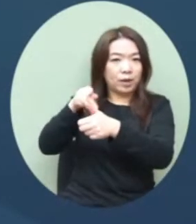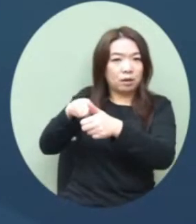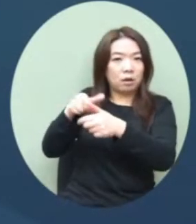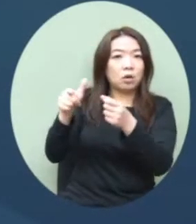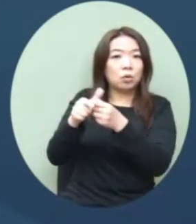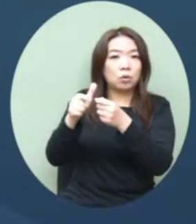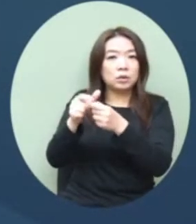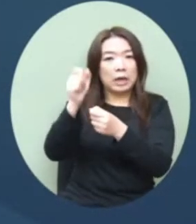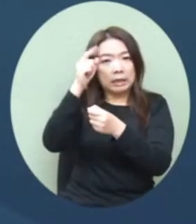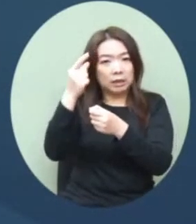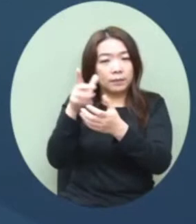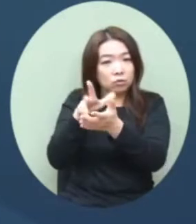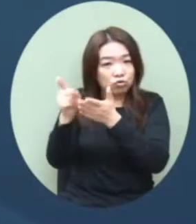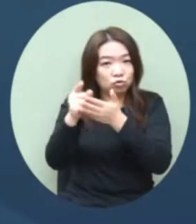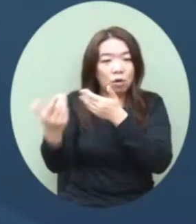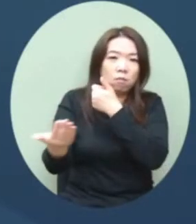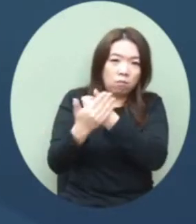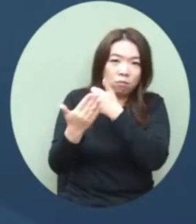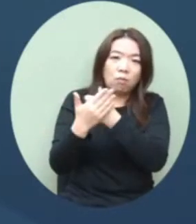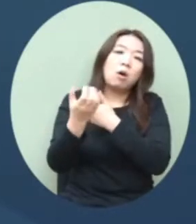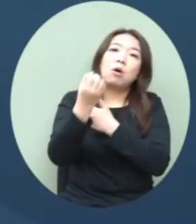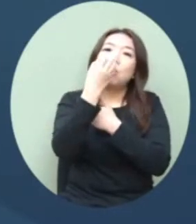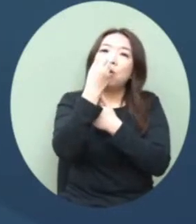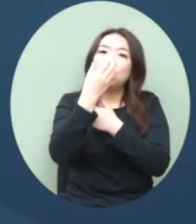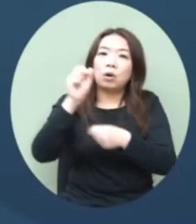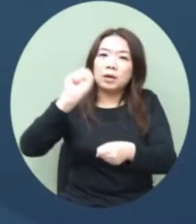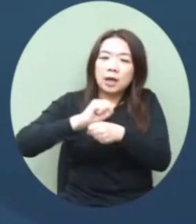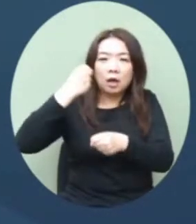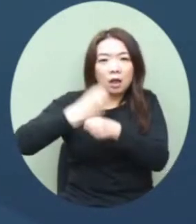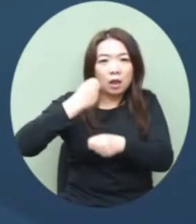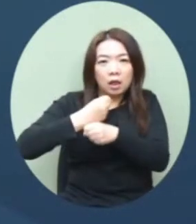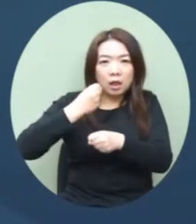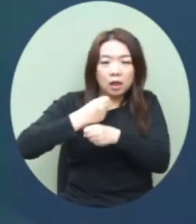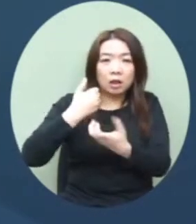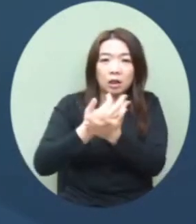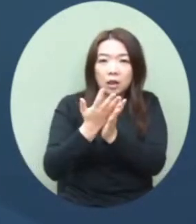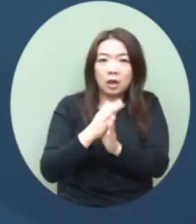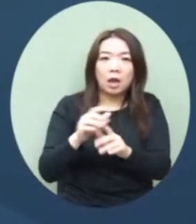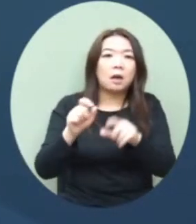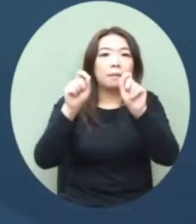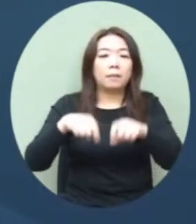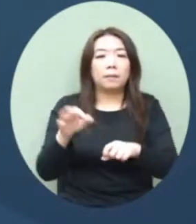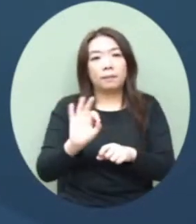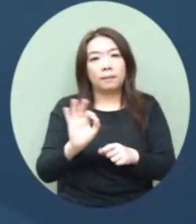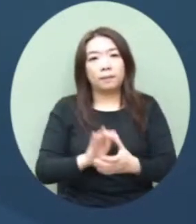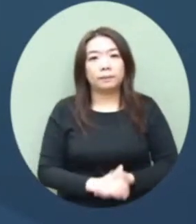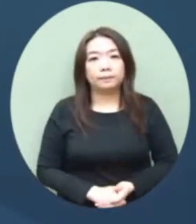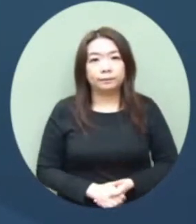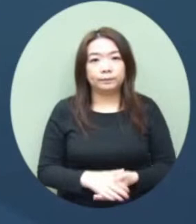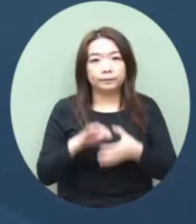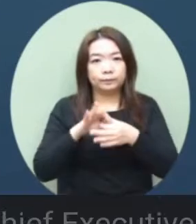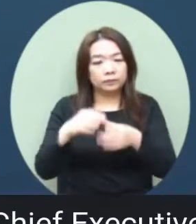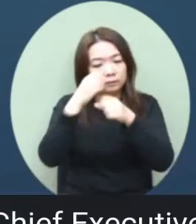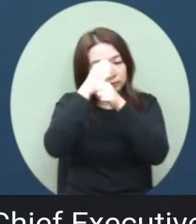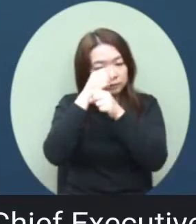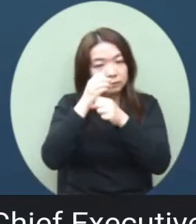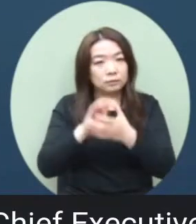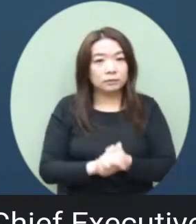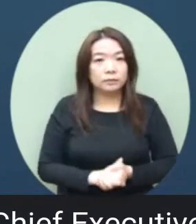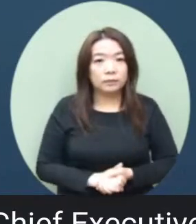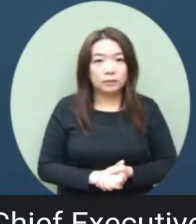supplier is in Guangdong. The Guangdong province has required the manufacturer to